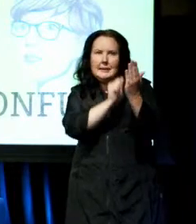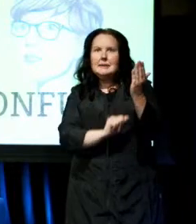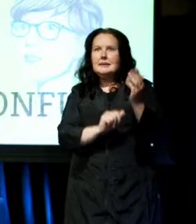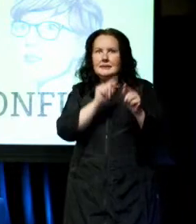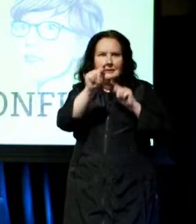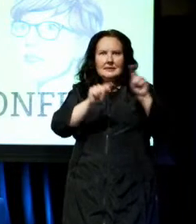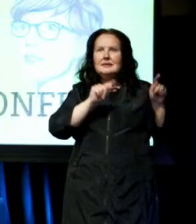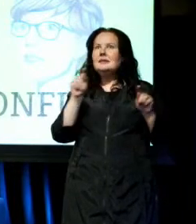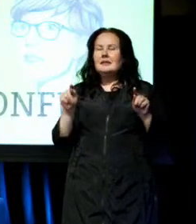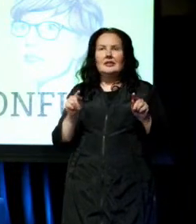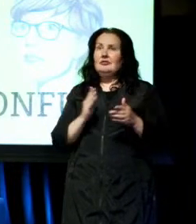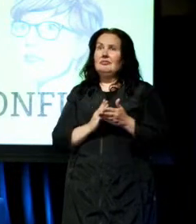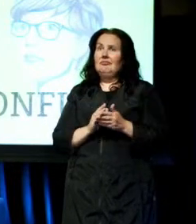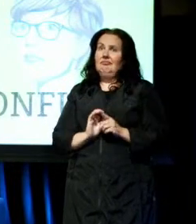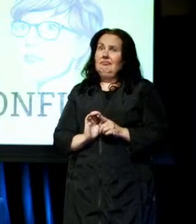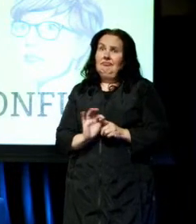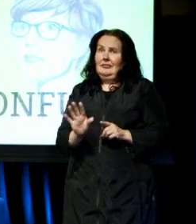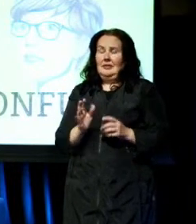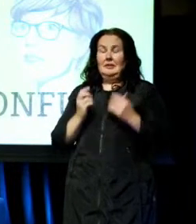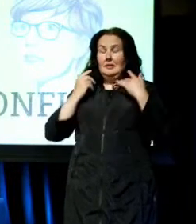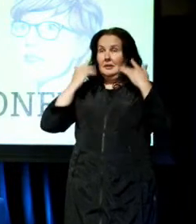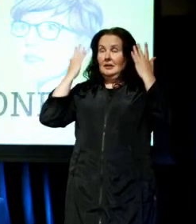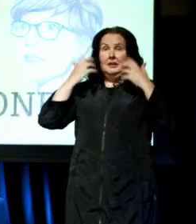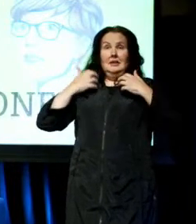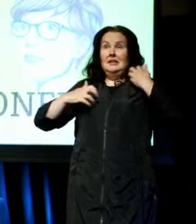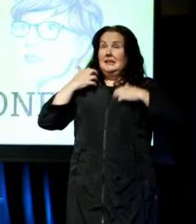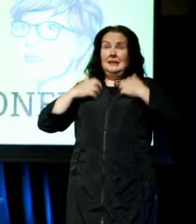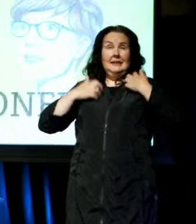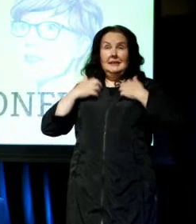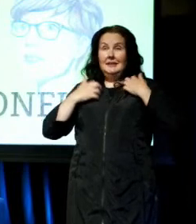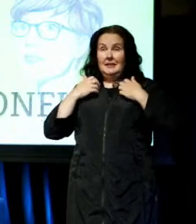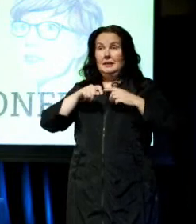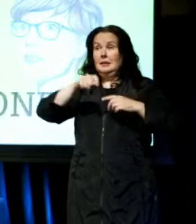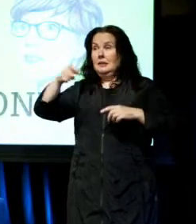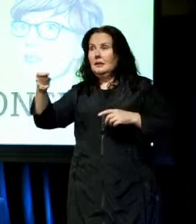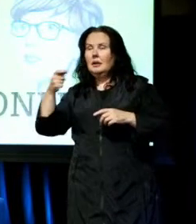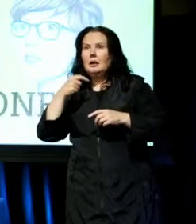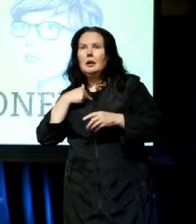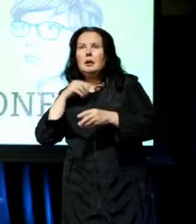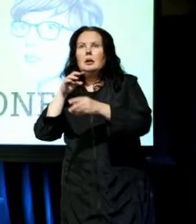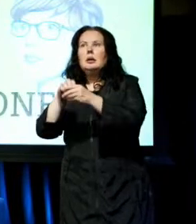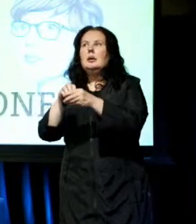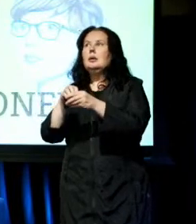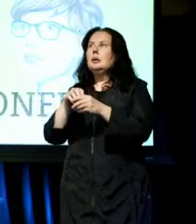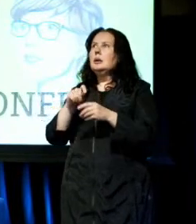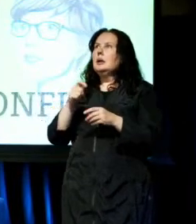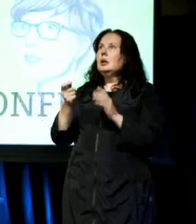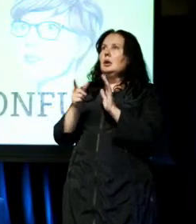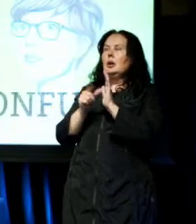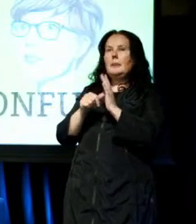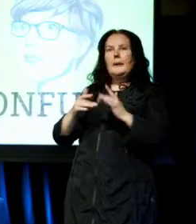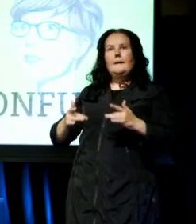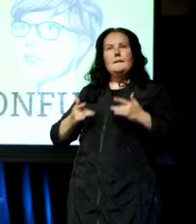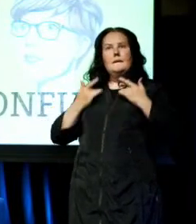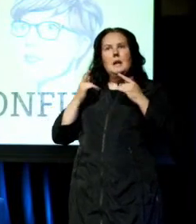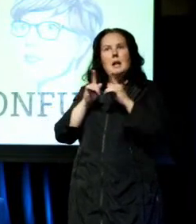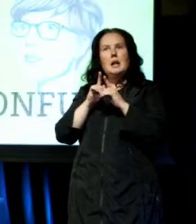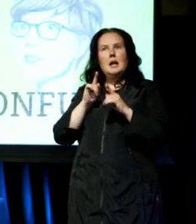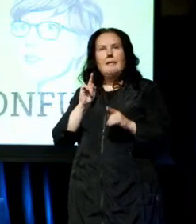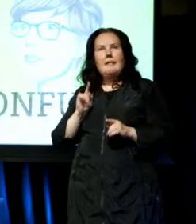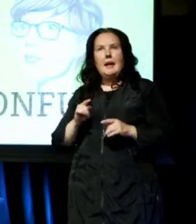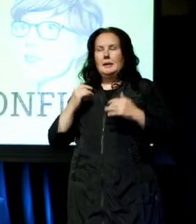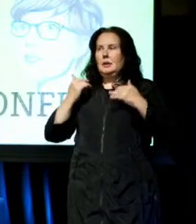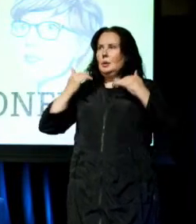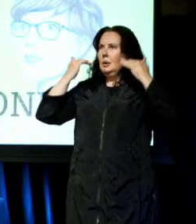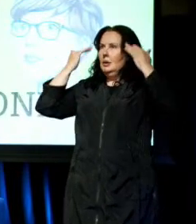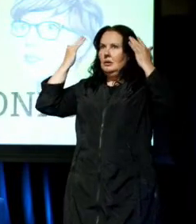less. And it was exhilarating. And then when I got to go on, I think the next time I felt that was when I was on